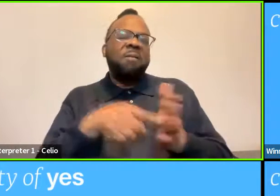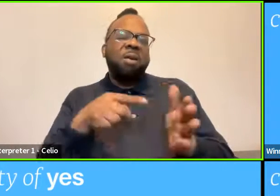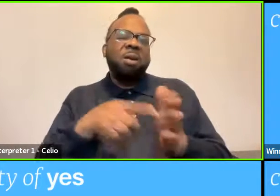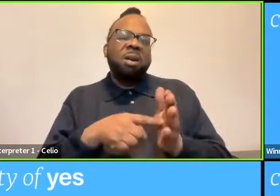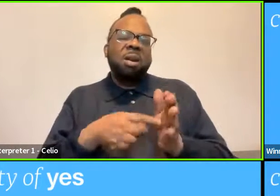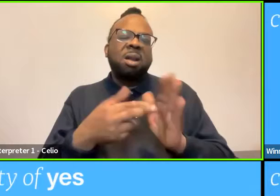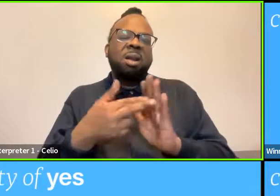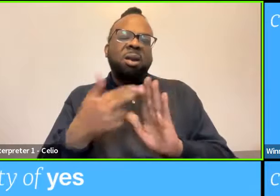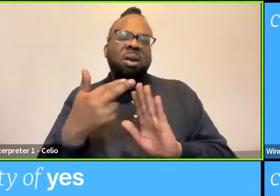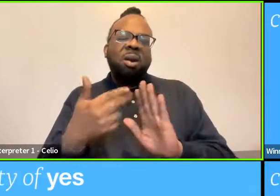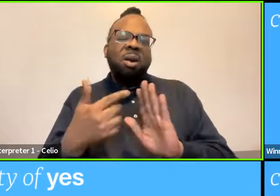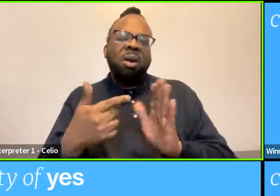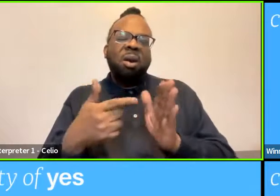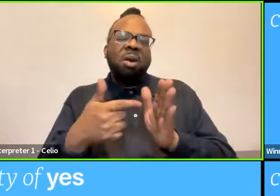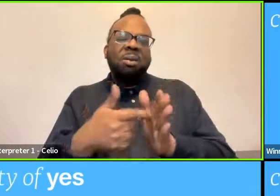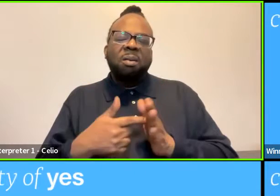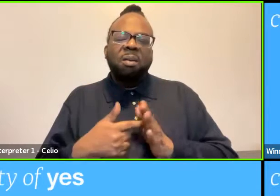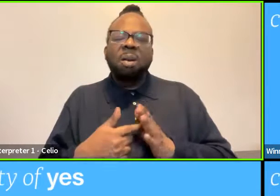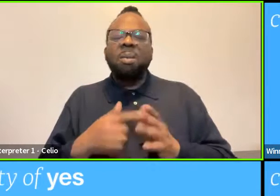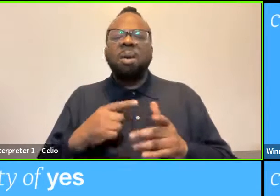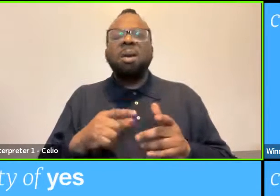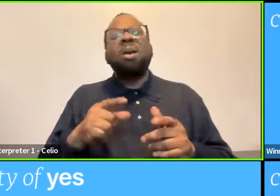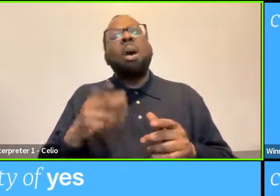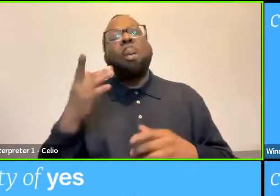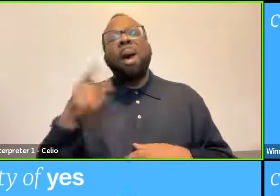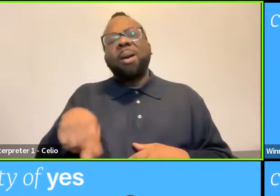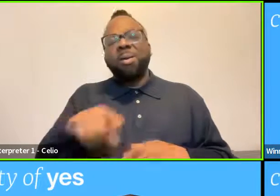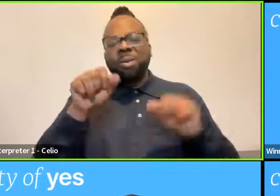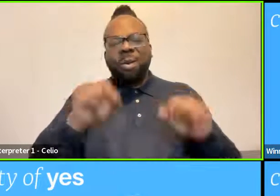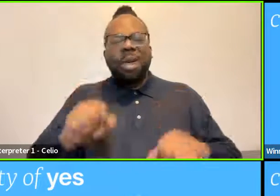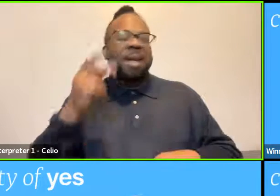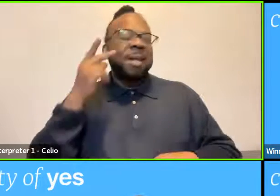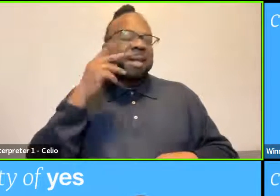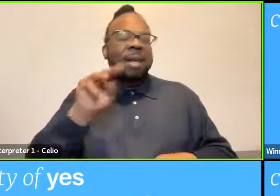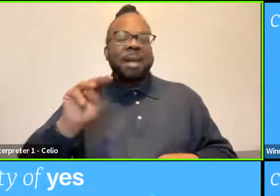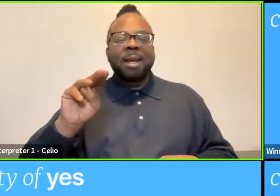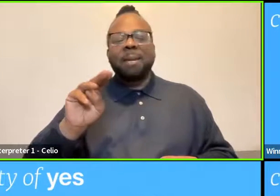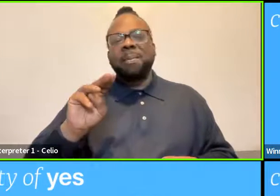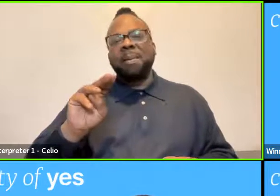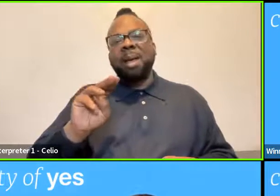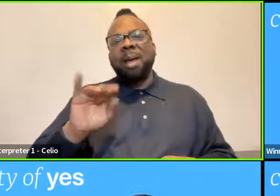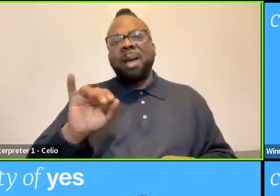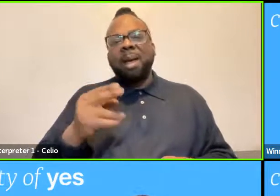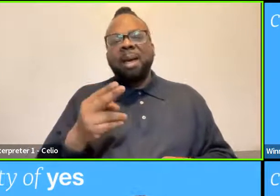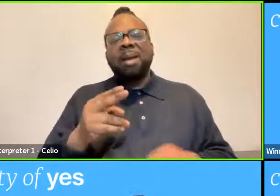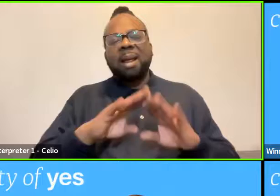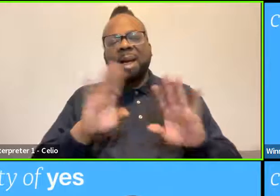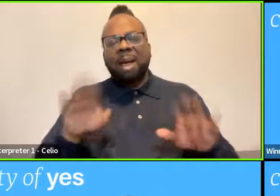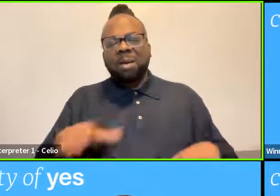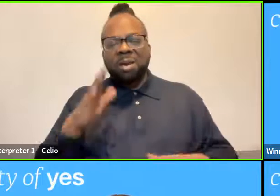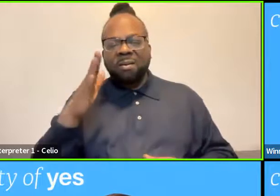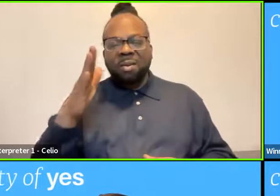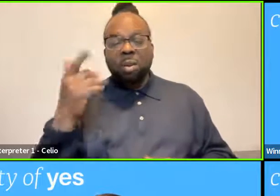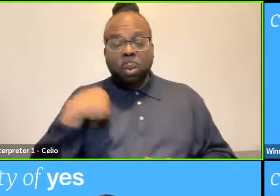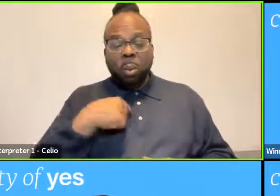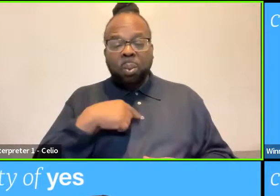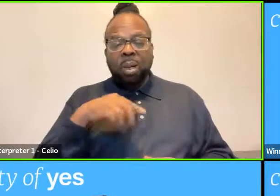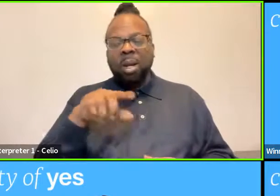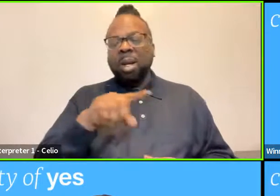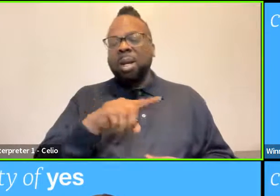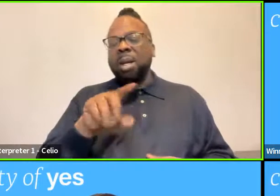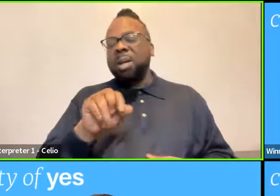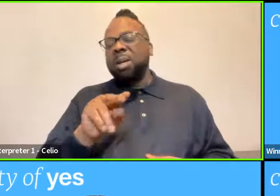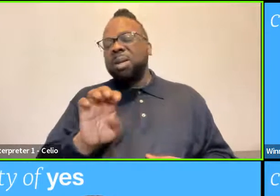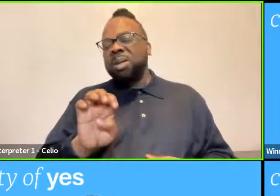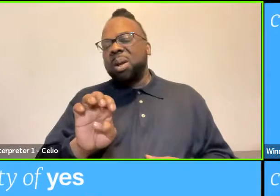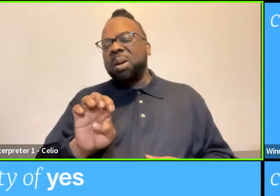see MIH units in the future. We are just zoning, we're regulatory, we're not transactional,